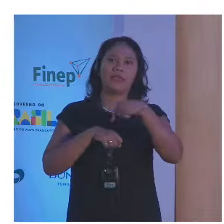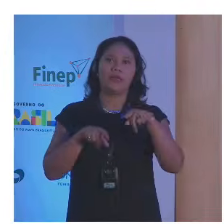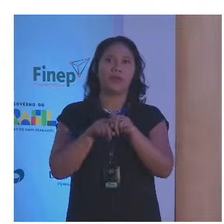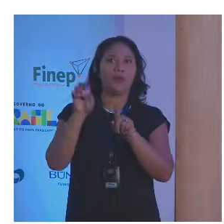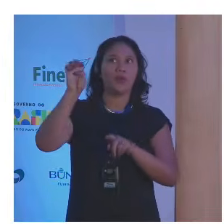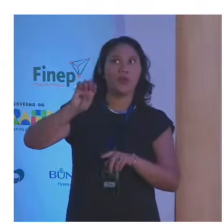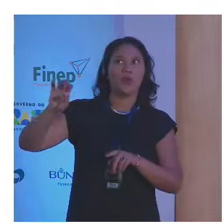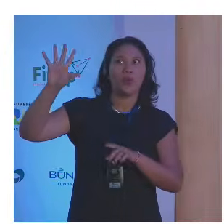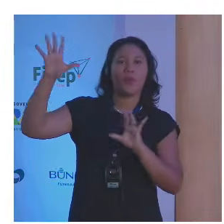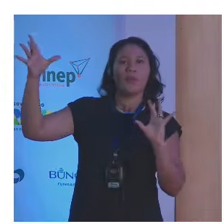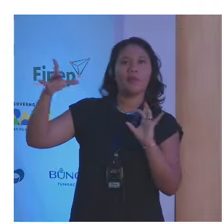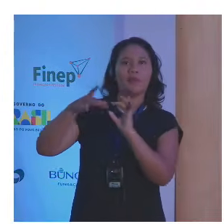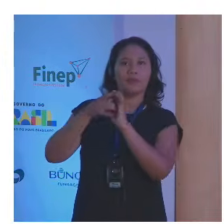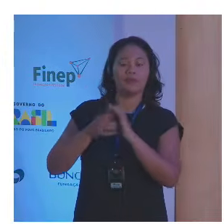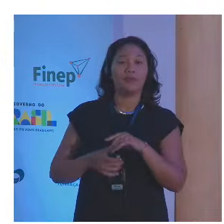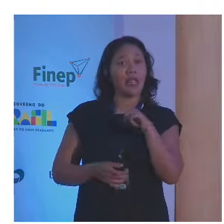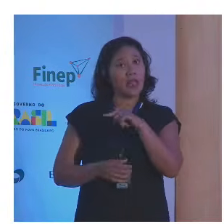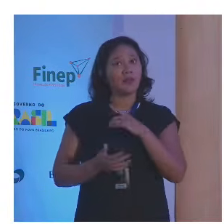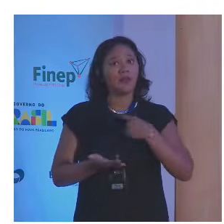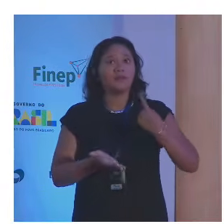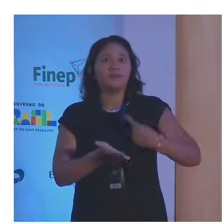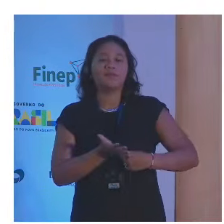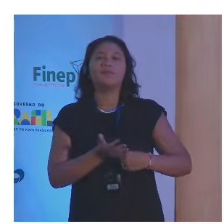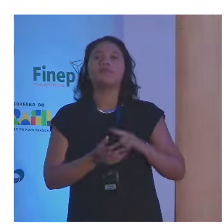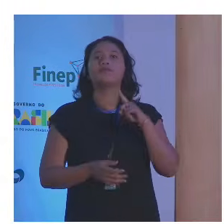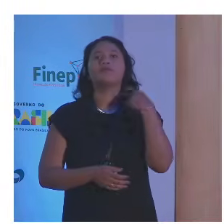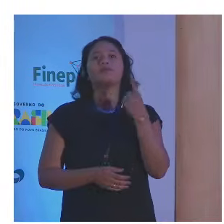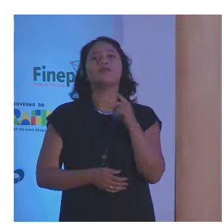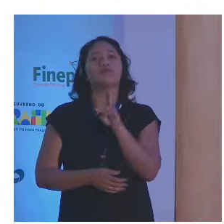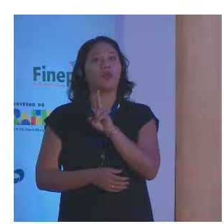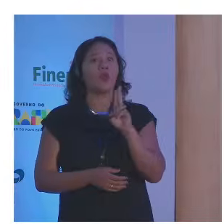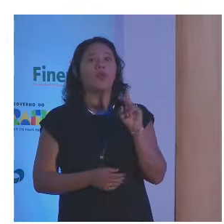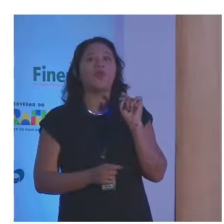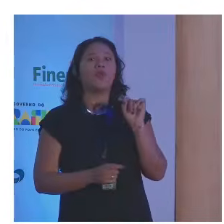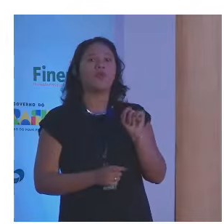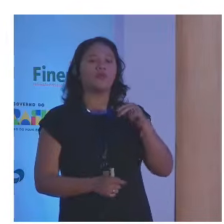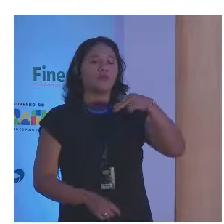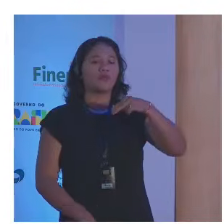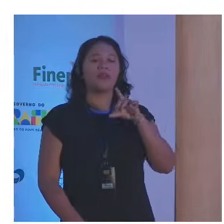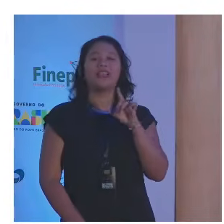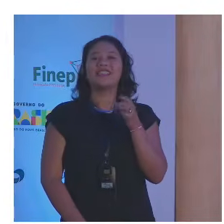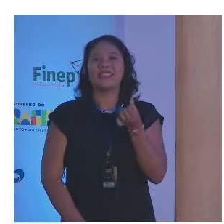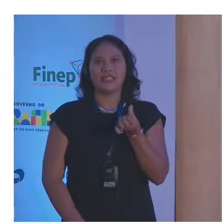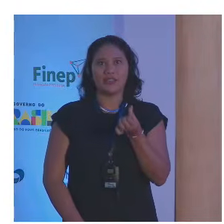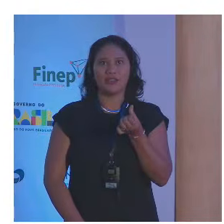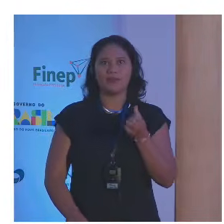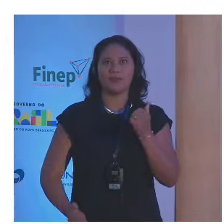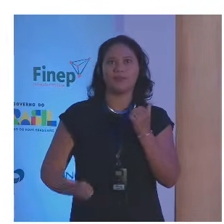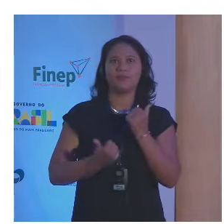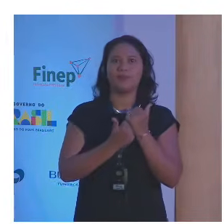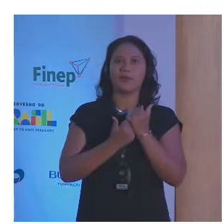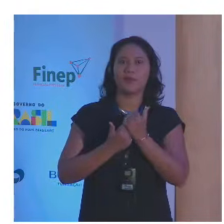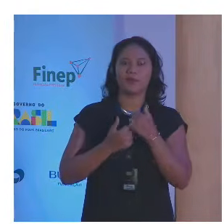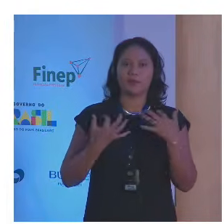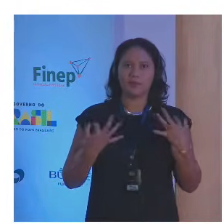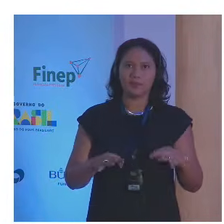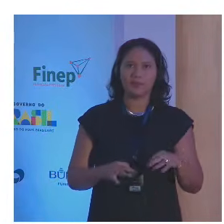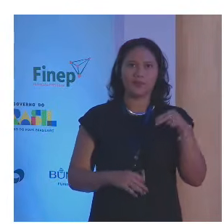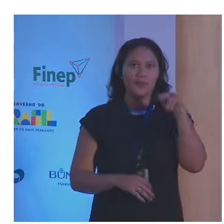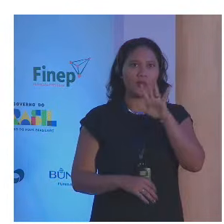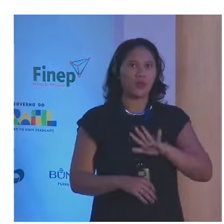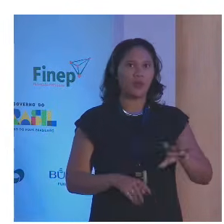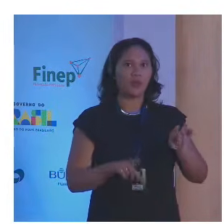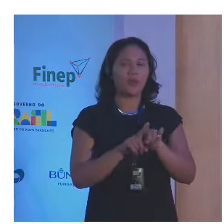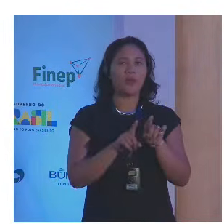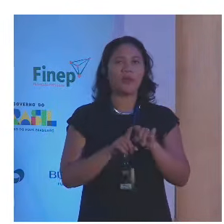And there was established what's called the National Determined Contributions, Carbon Markets, and Financial Mechanisms.